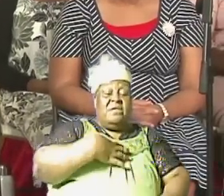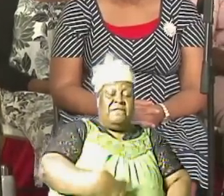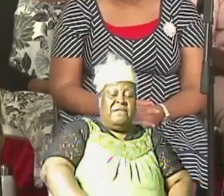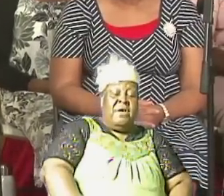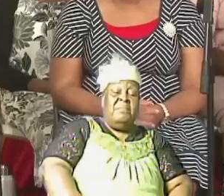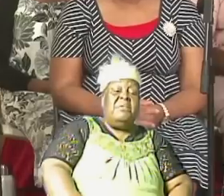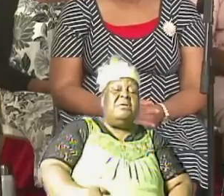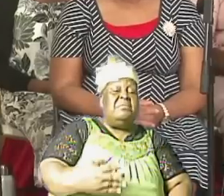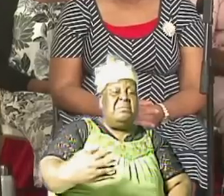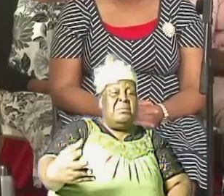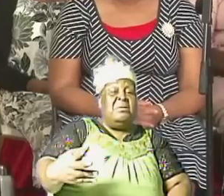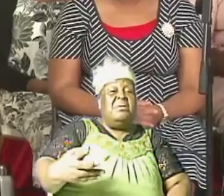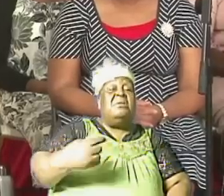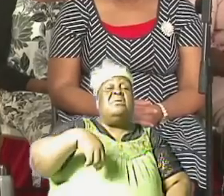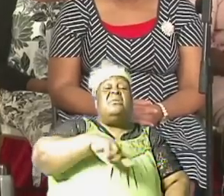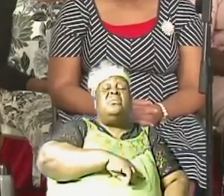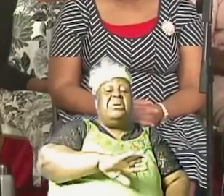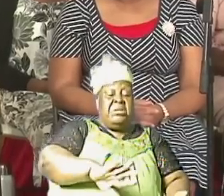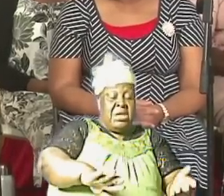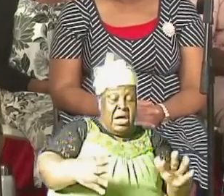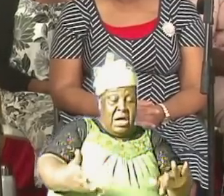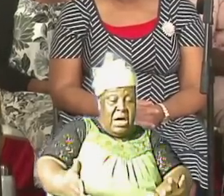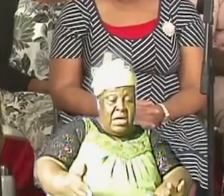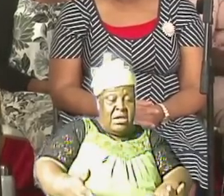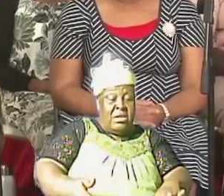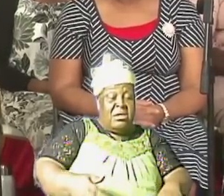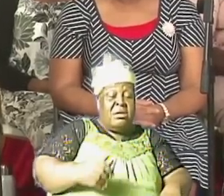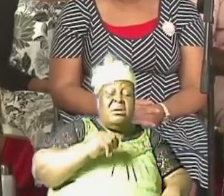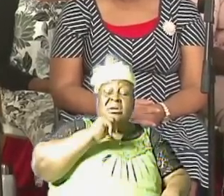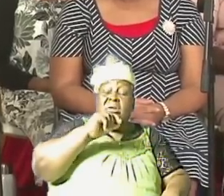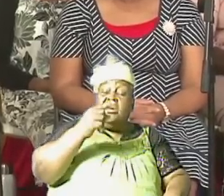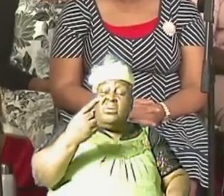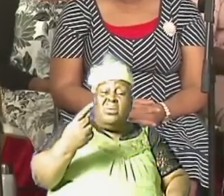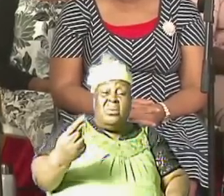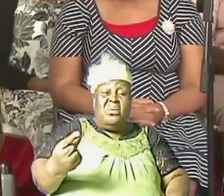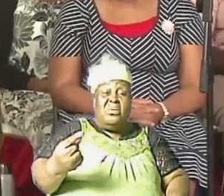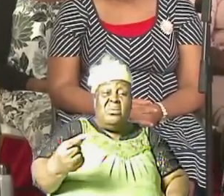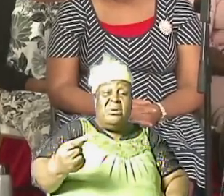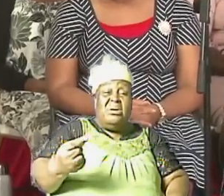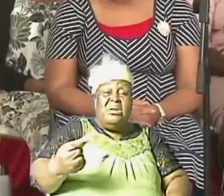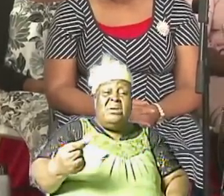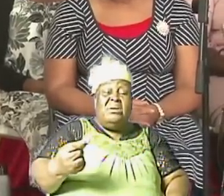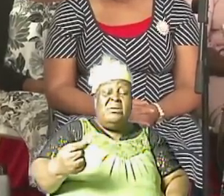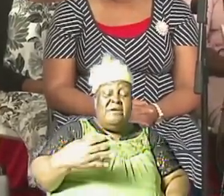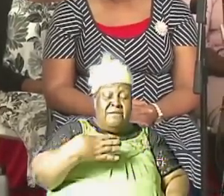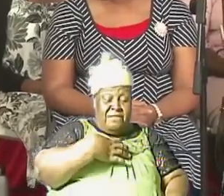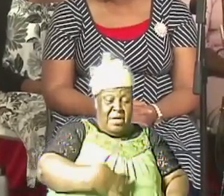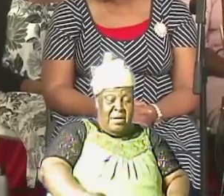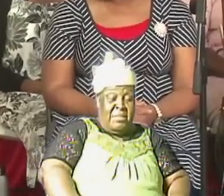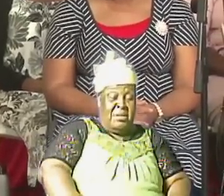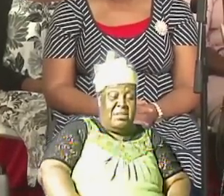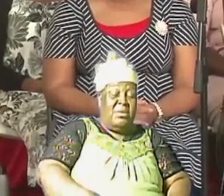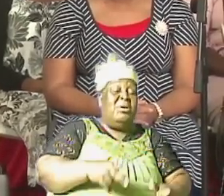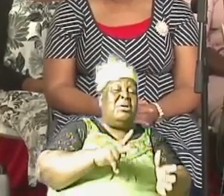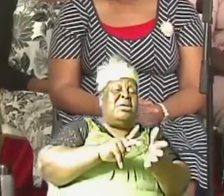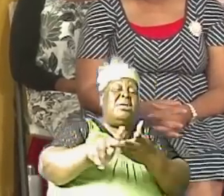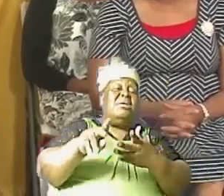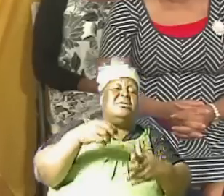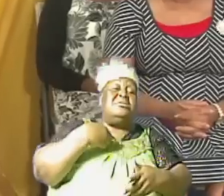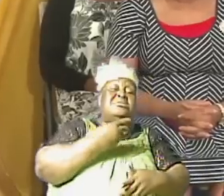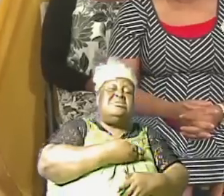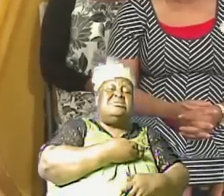famine is there. We shall die. Not only is the famine gonna kill